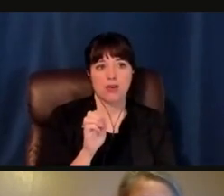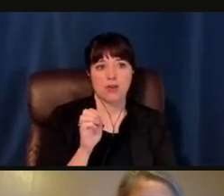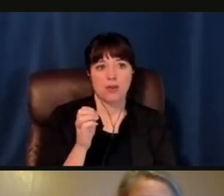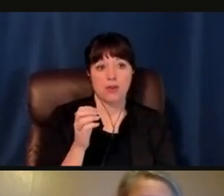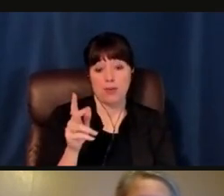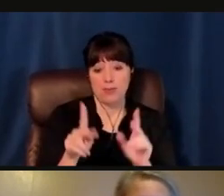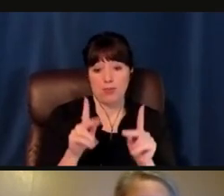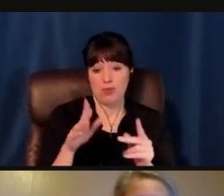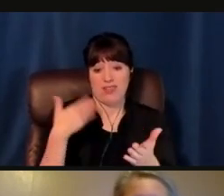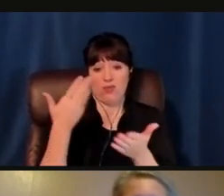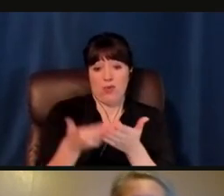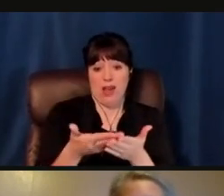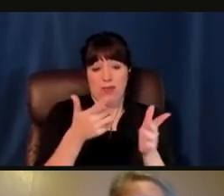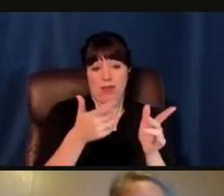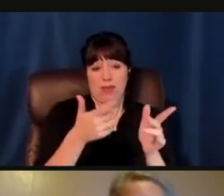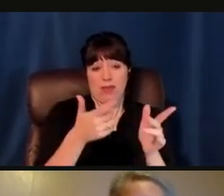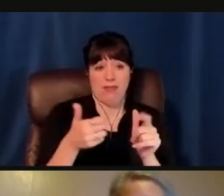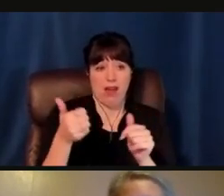there the fastest.